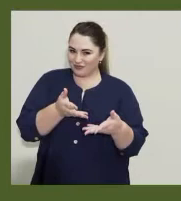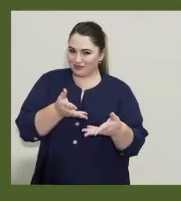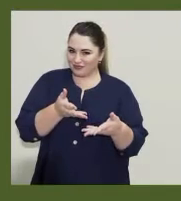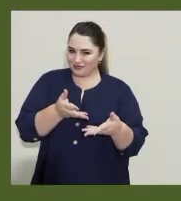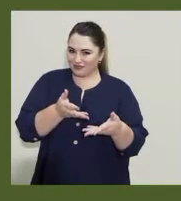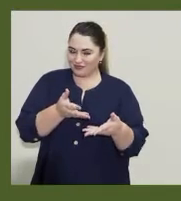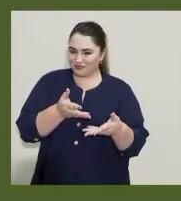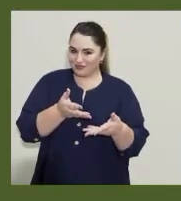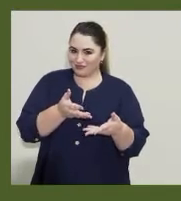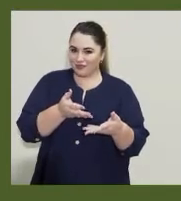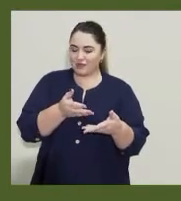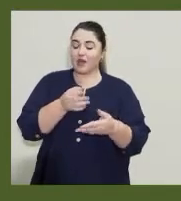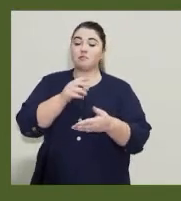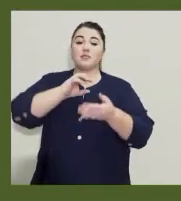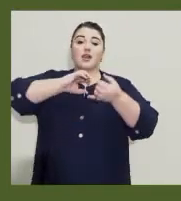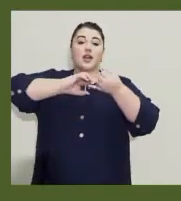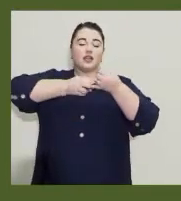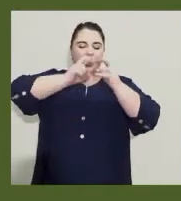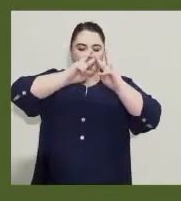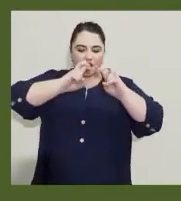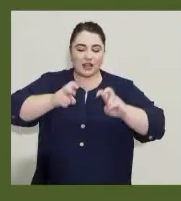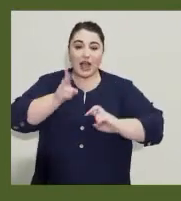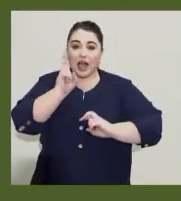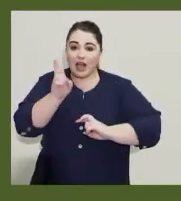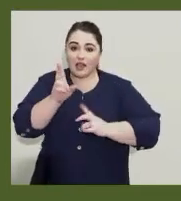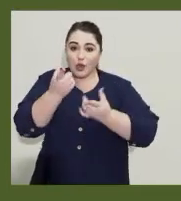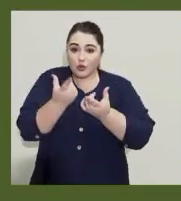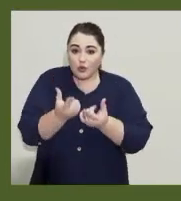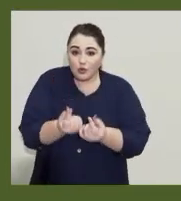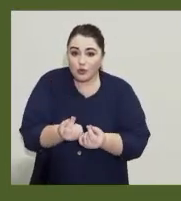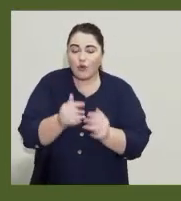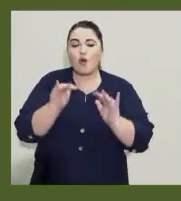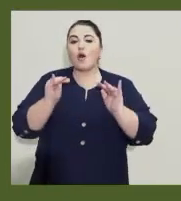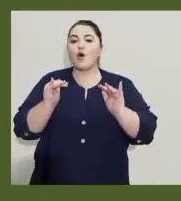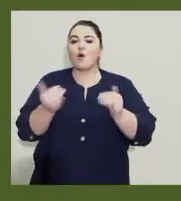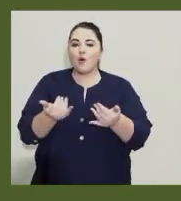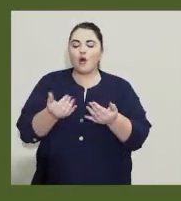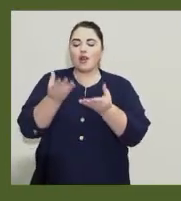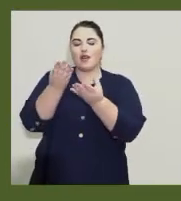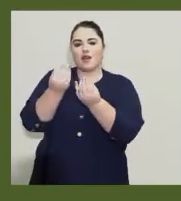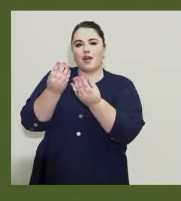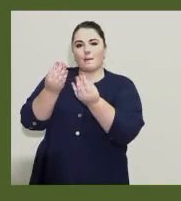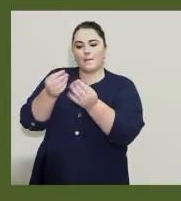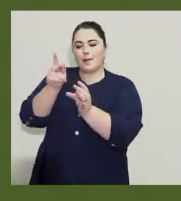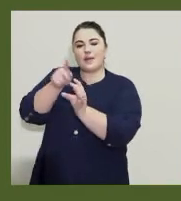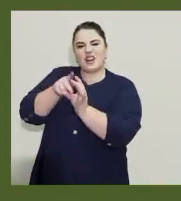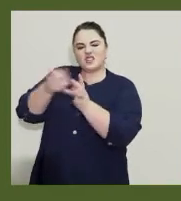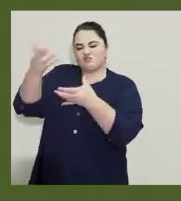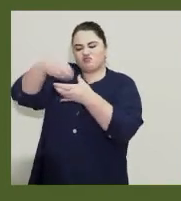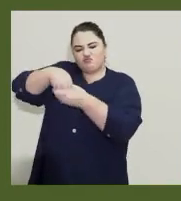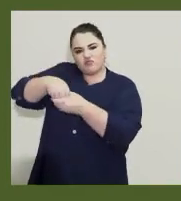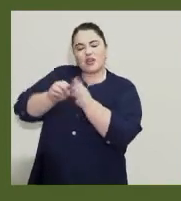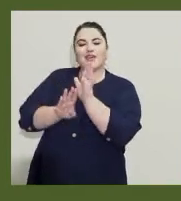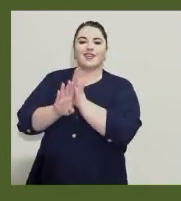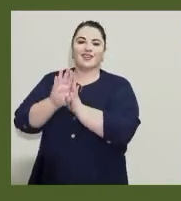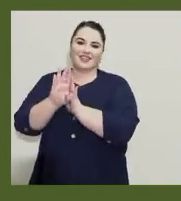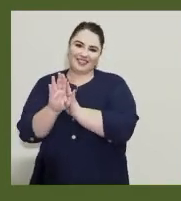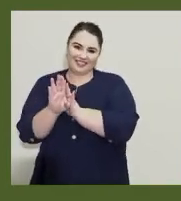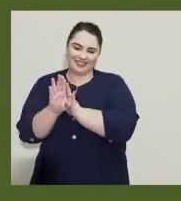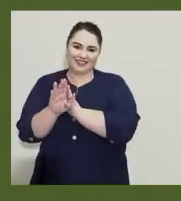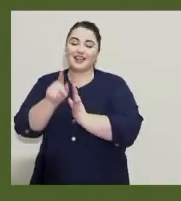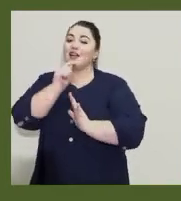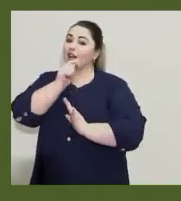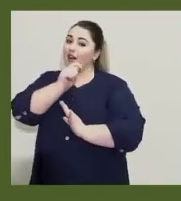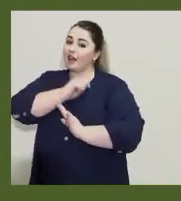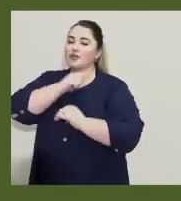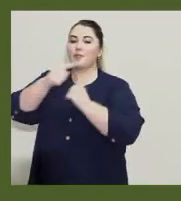answer. He had to repeat the investigation or increase the number of participants. This